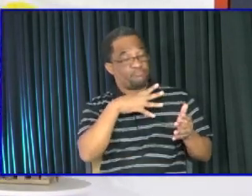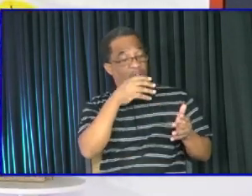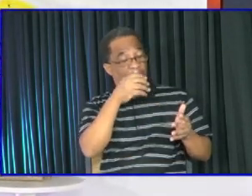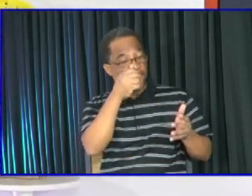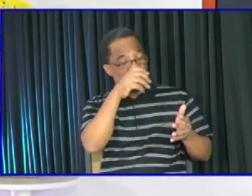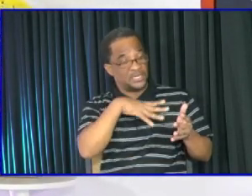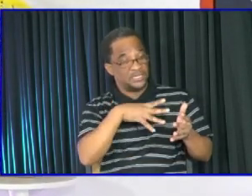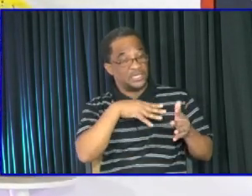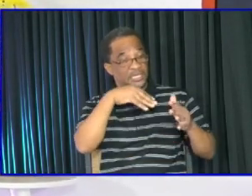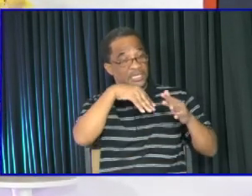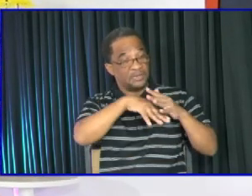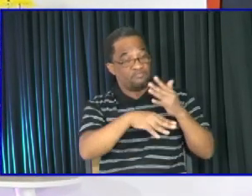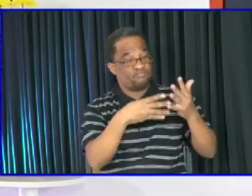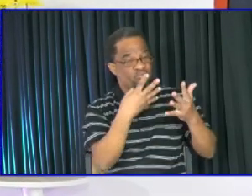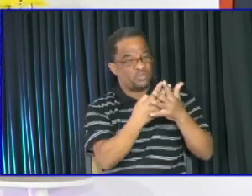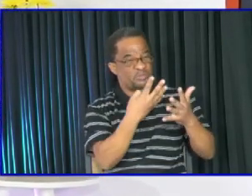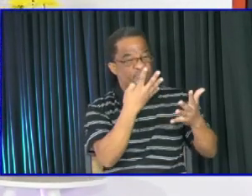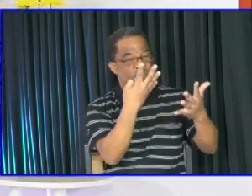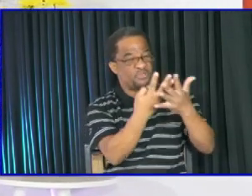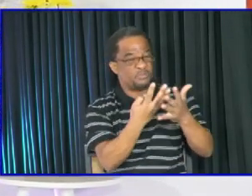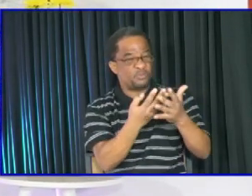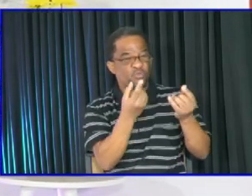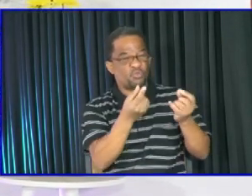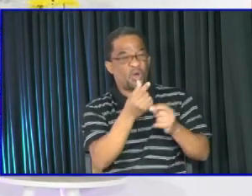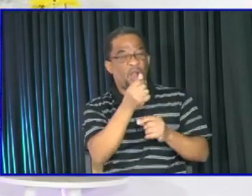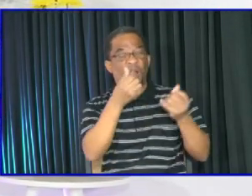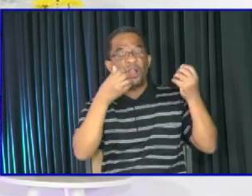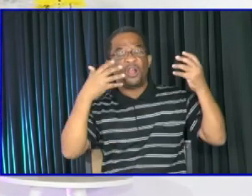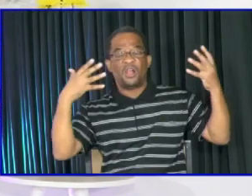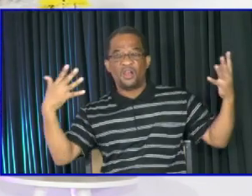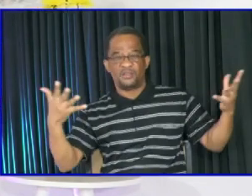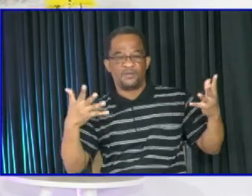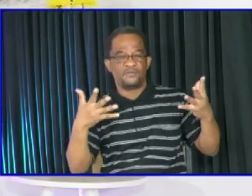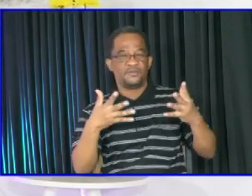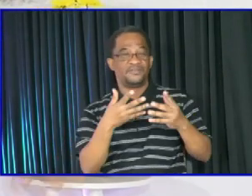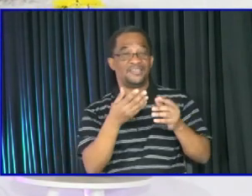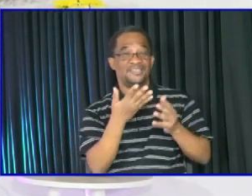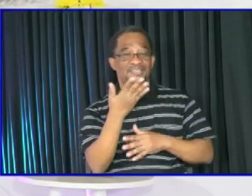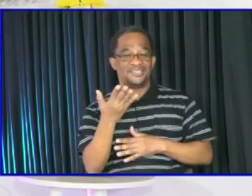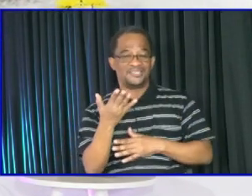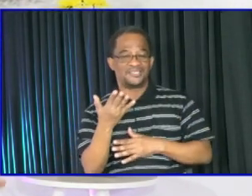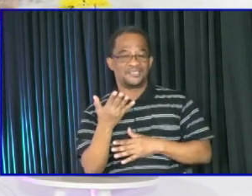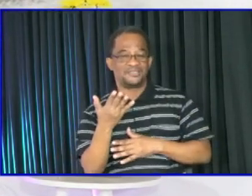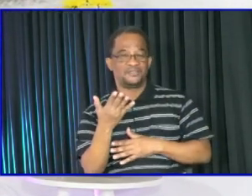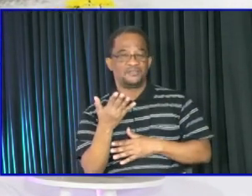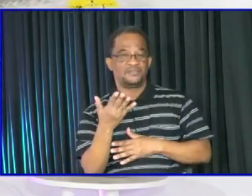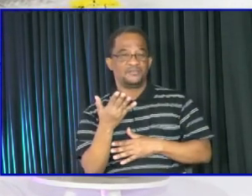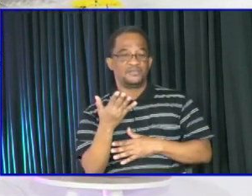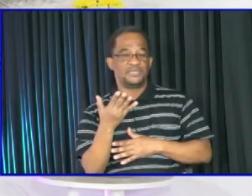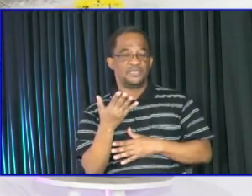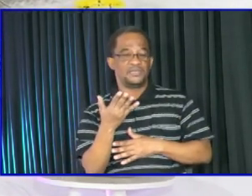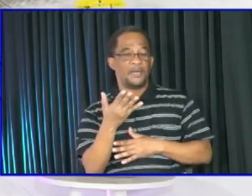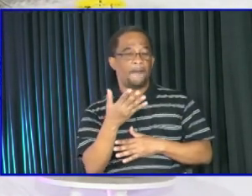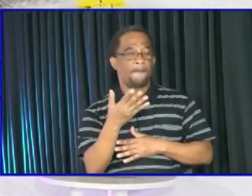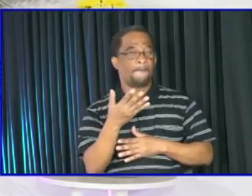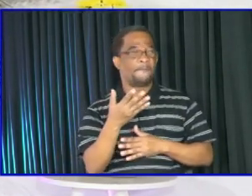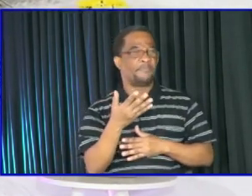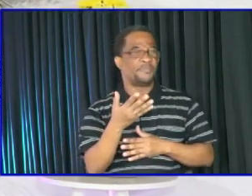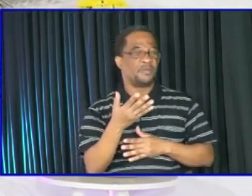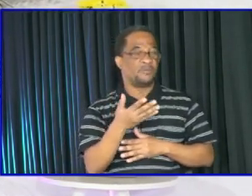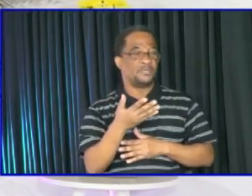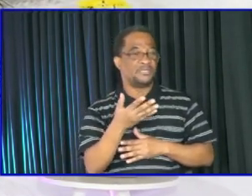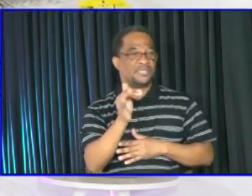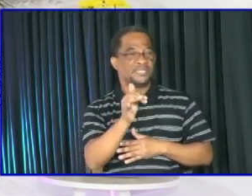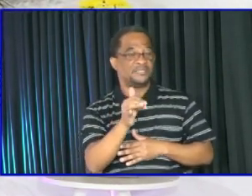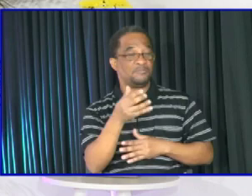of criminals. In other words, he was really one of the most wanted men, or he was on the most wanted list.